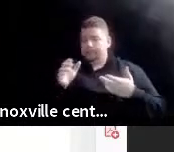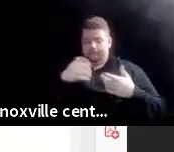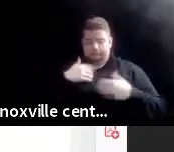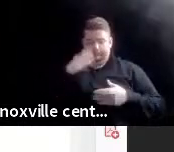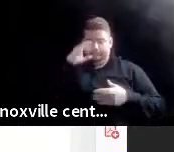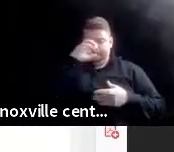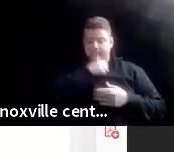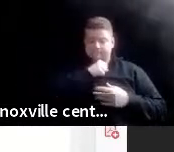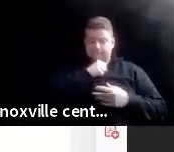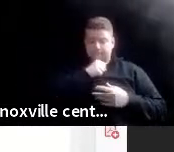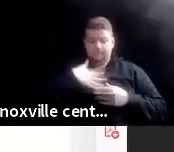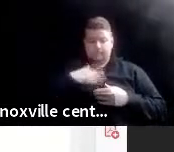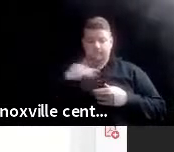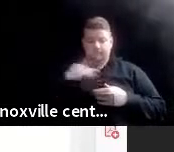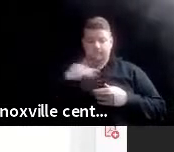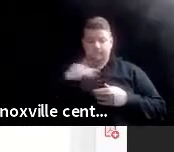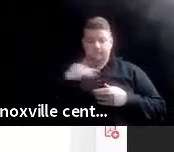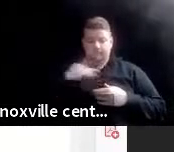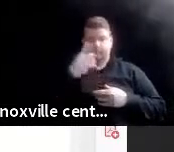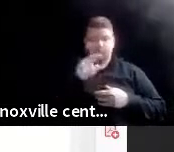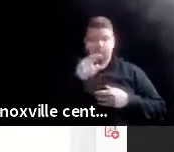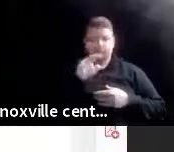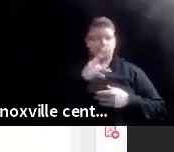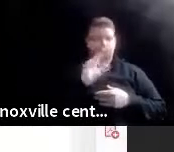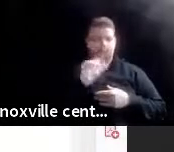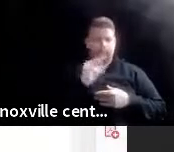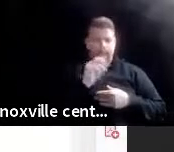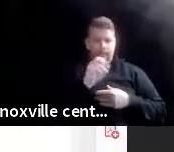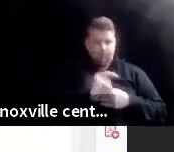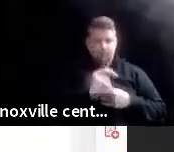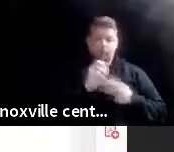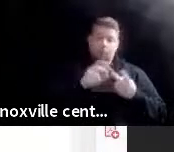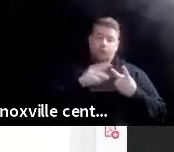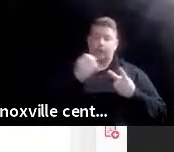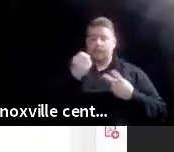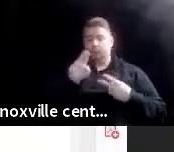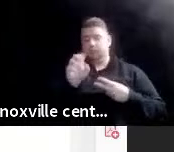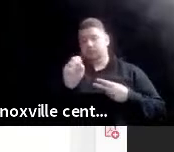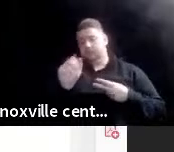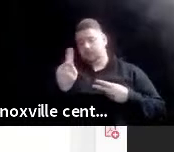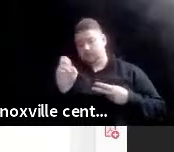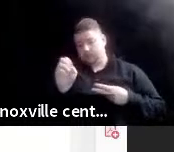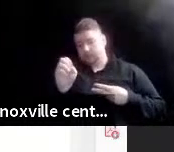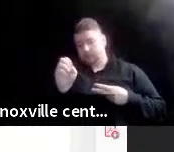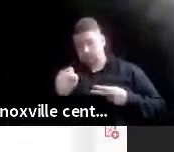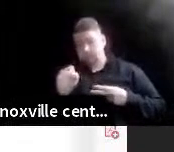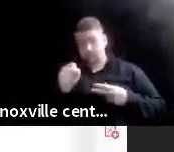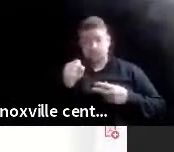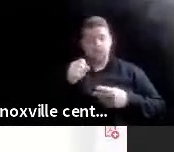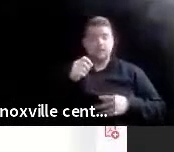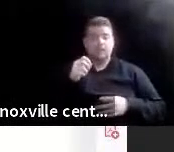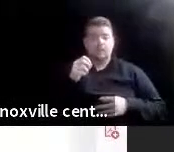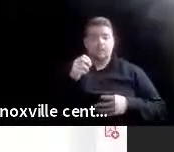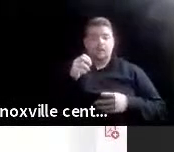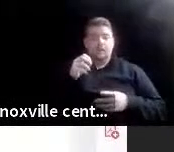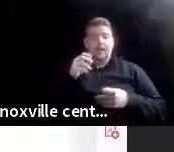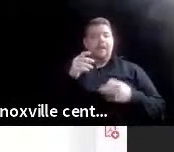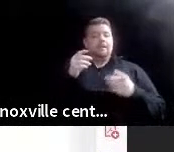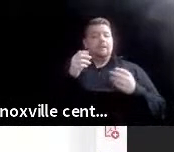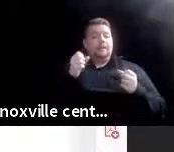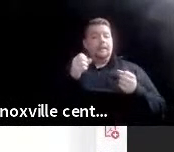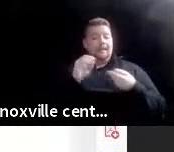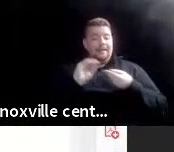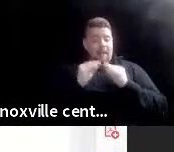my question to Dr. Buchanan or Mr. Sanders is, does the number of people